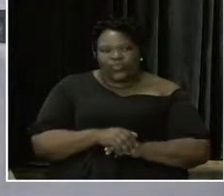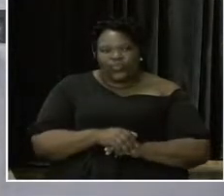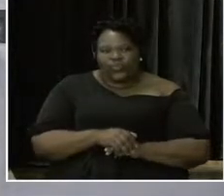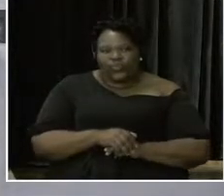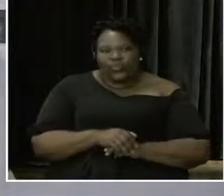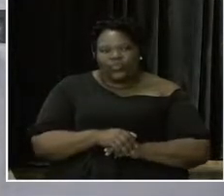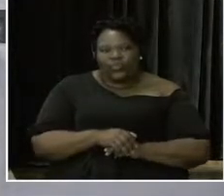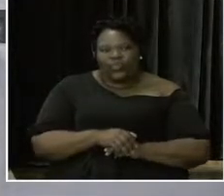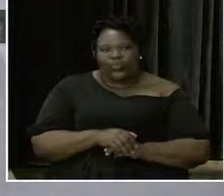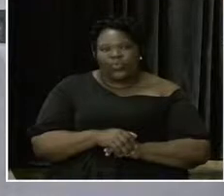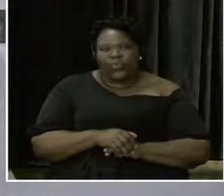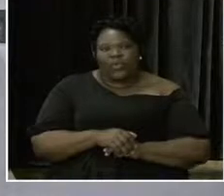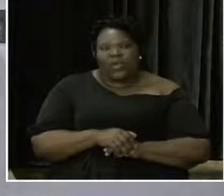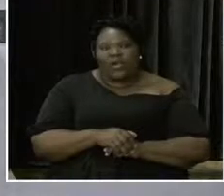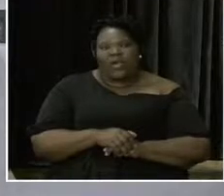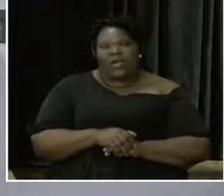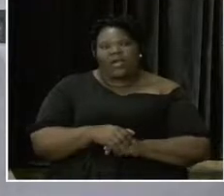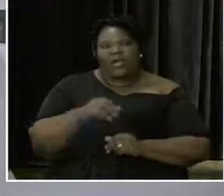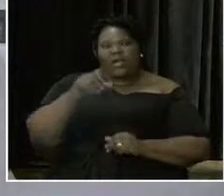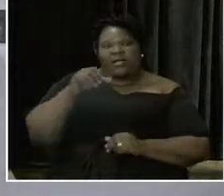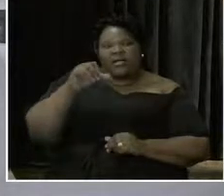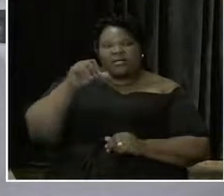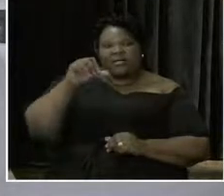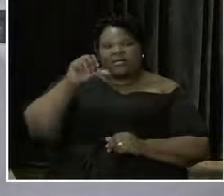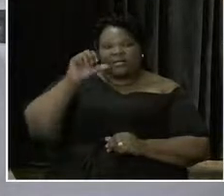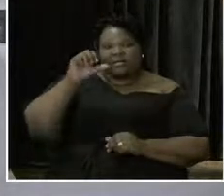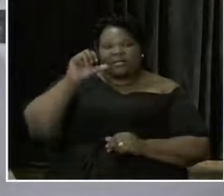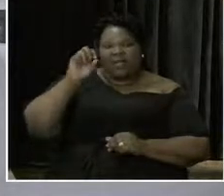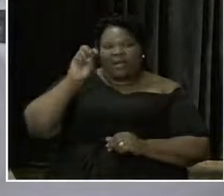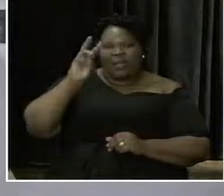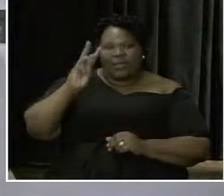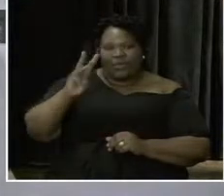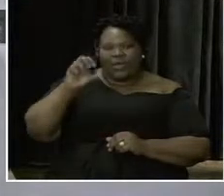in terms of contract number WS2021-138.